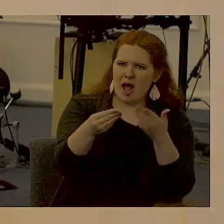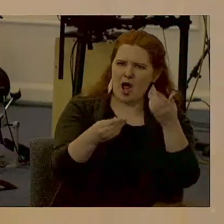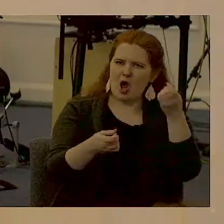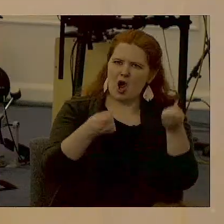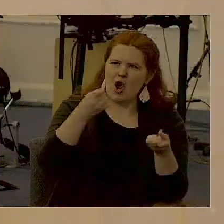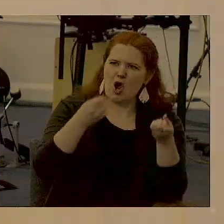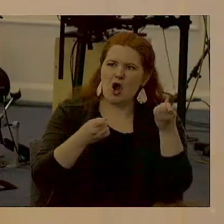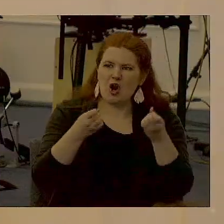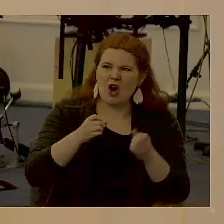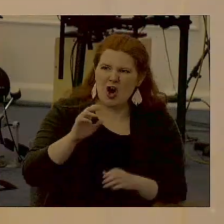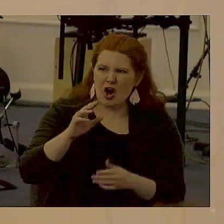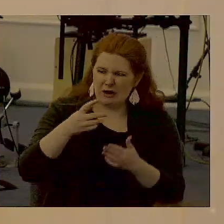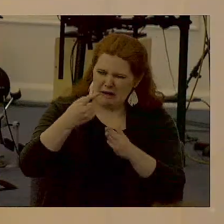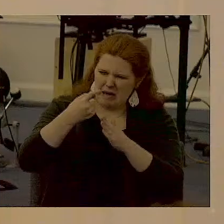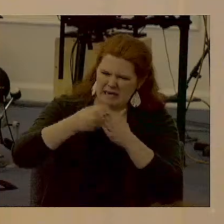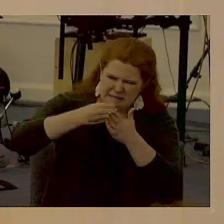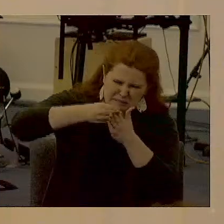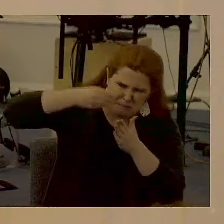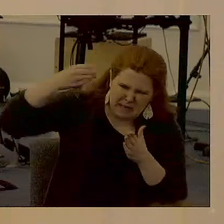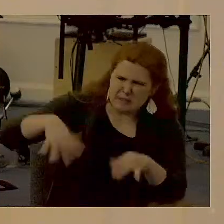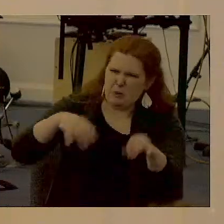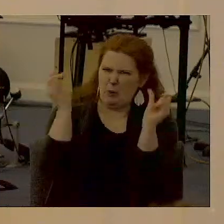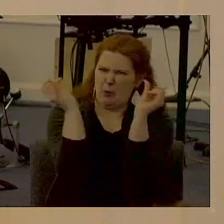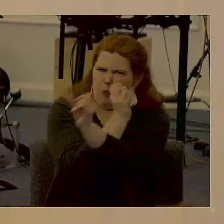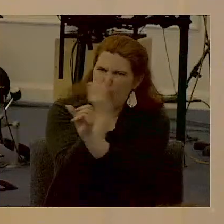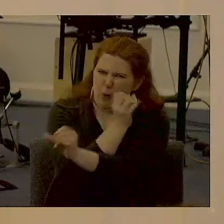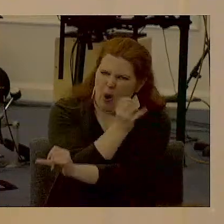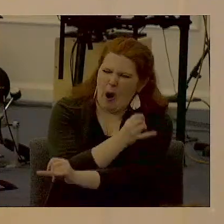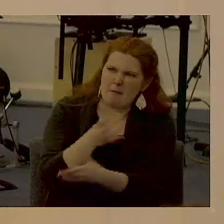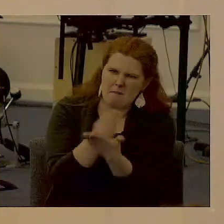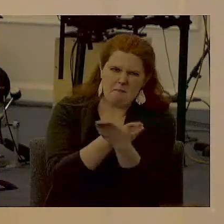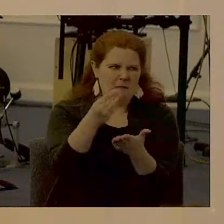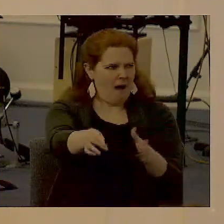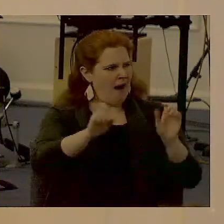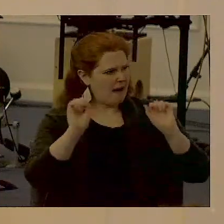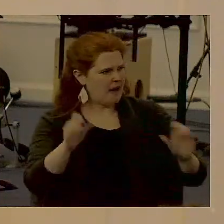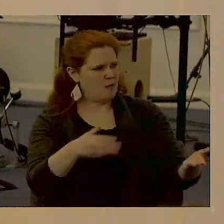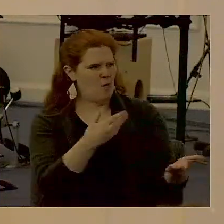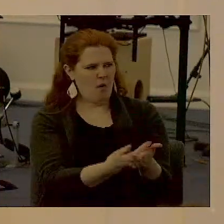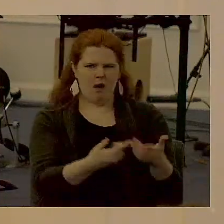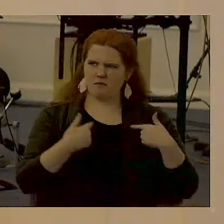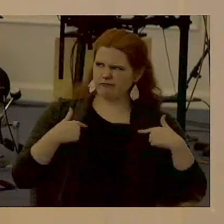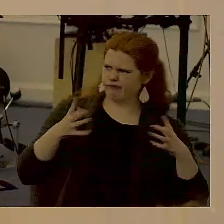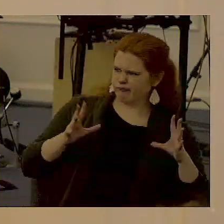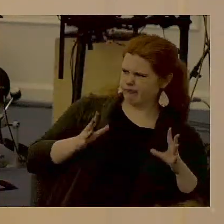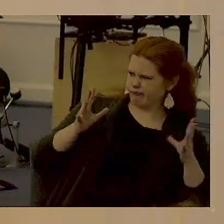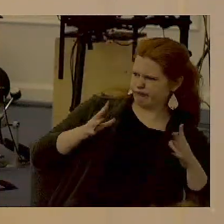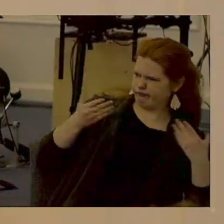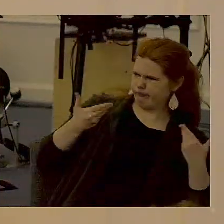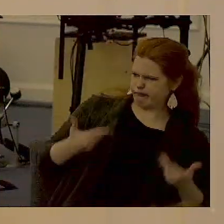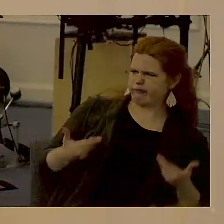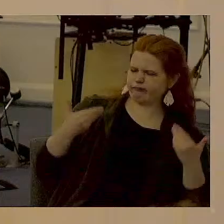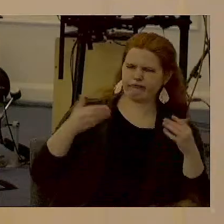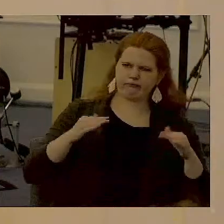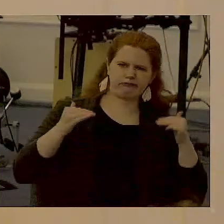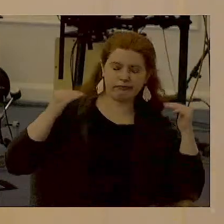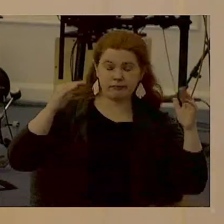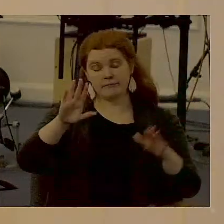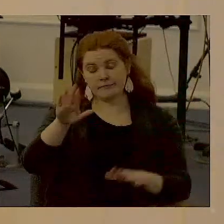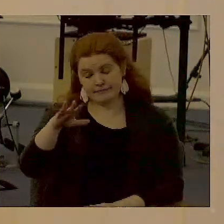be up into the 6 figures. It's just one of those things that says, I've arrived. Now, this is